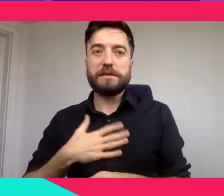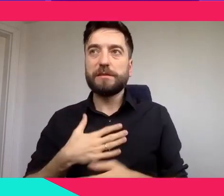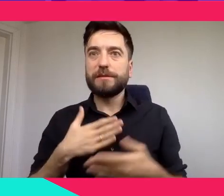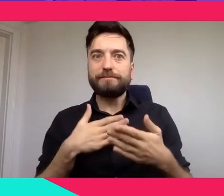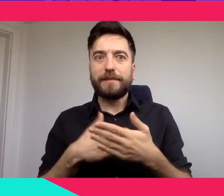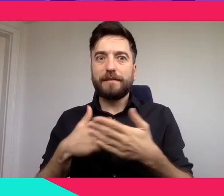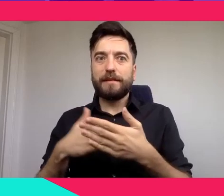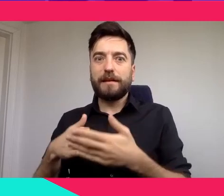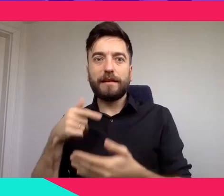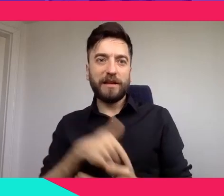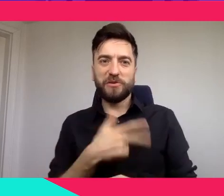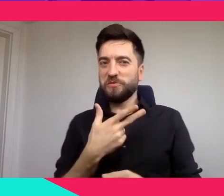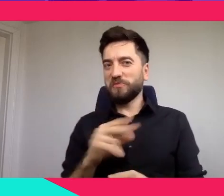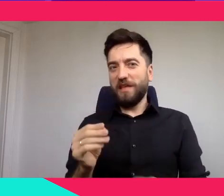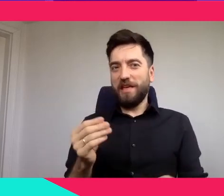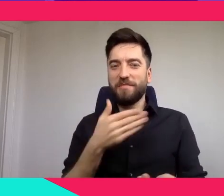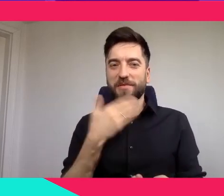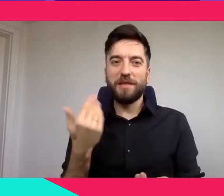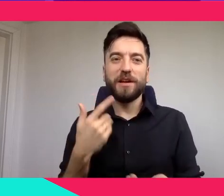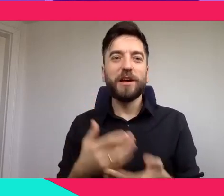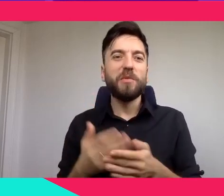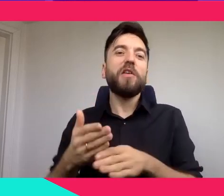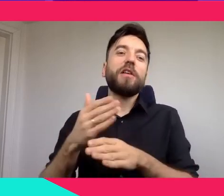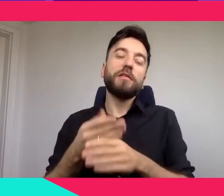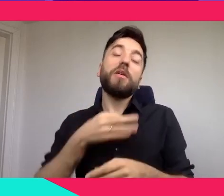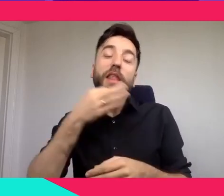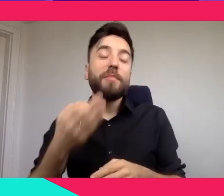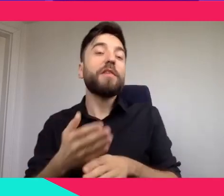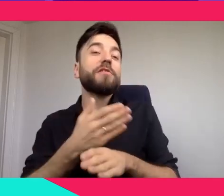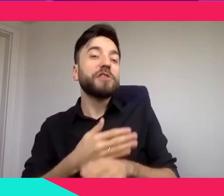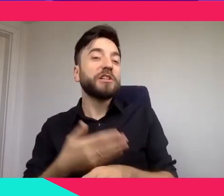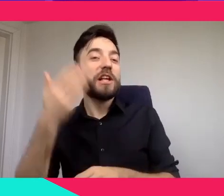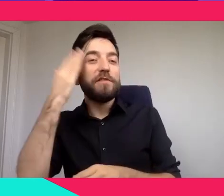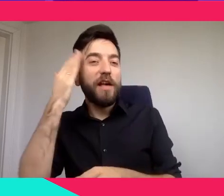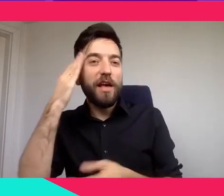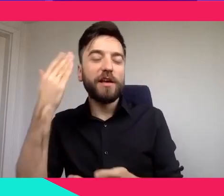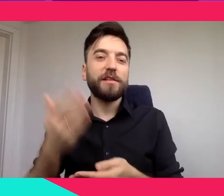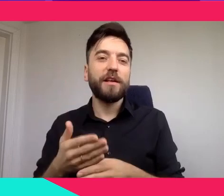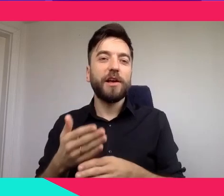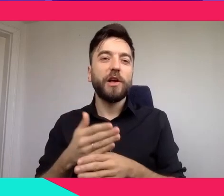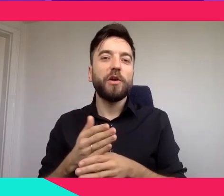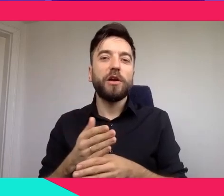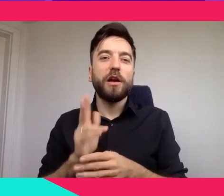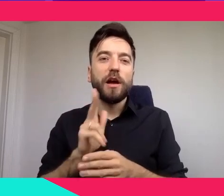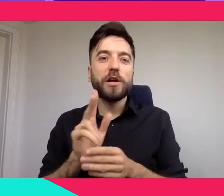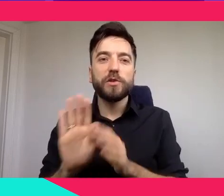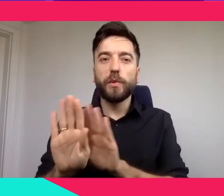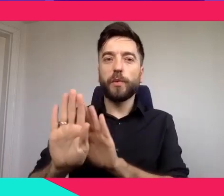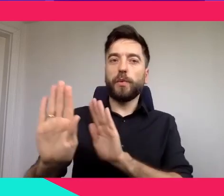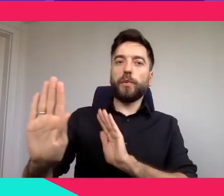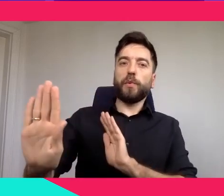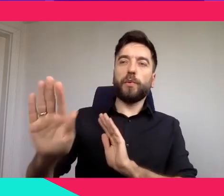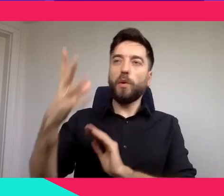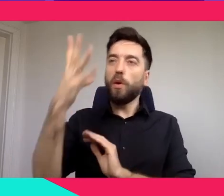have to keep a distance, not get too close. And here we tried to present our collection in a